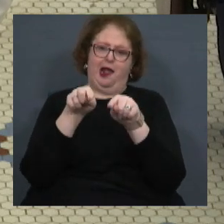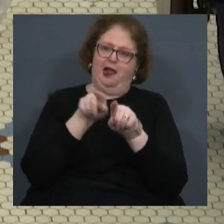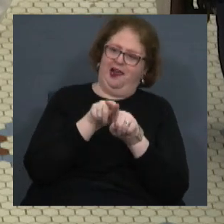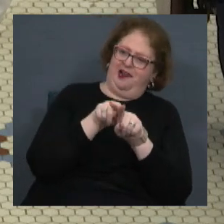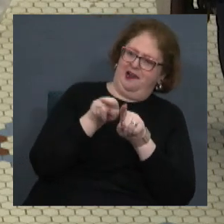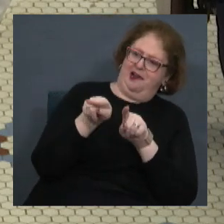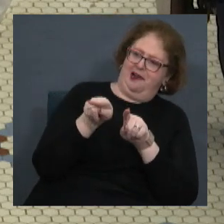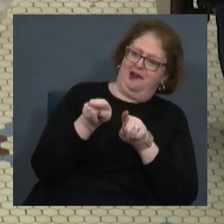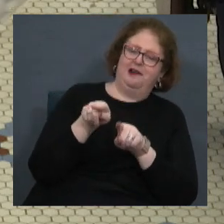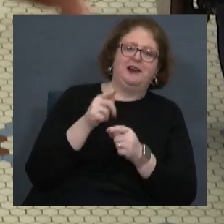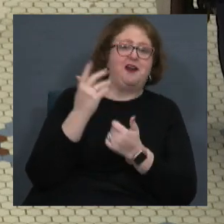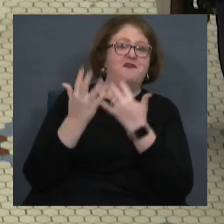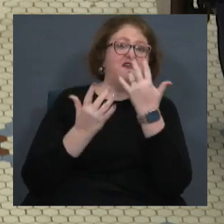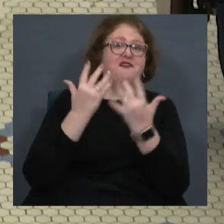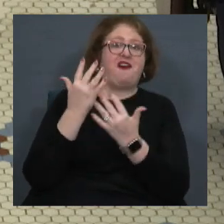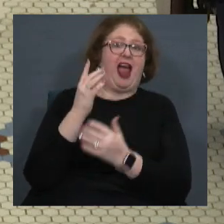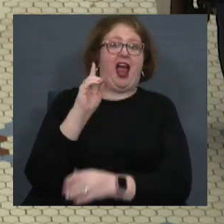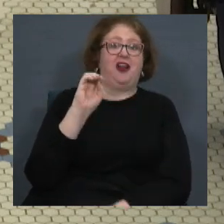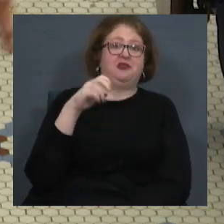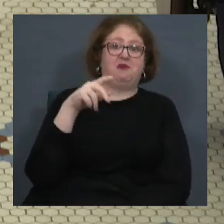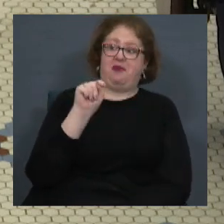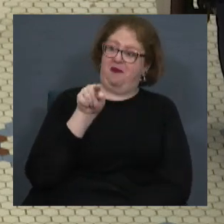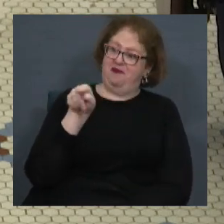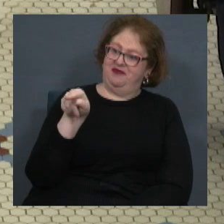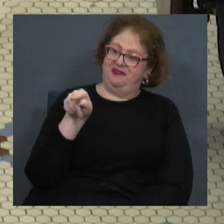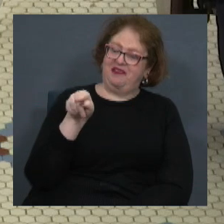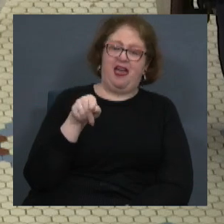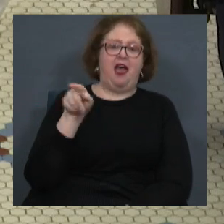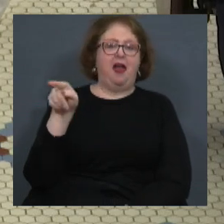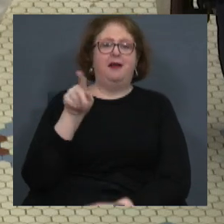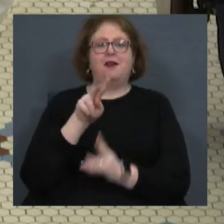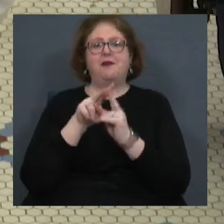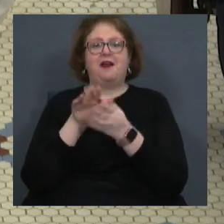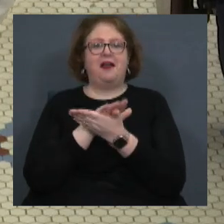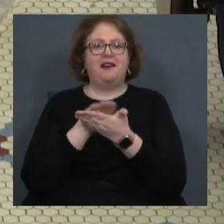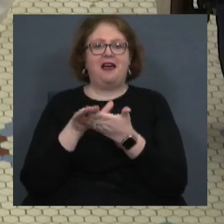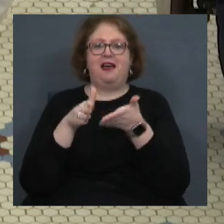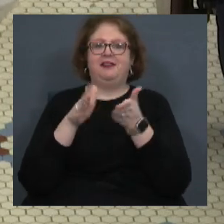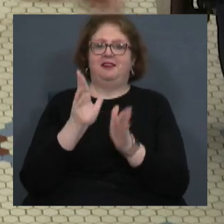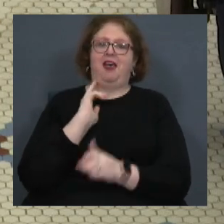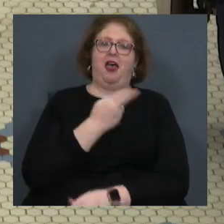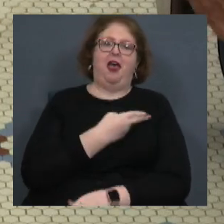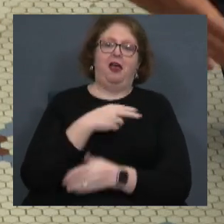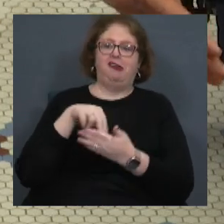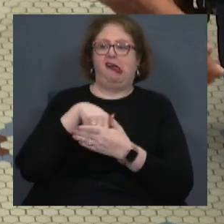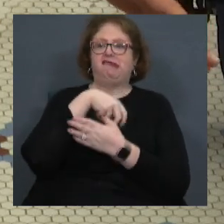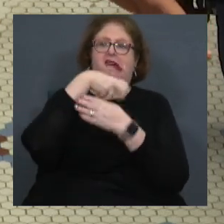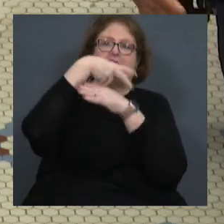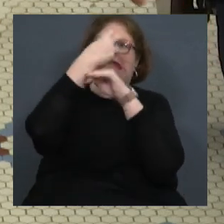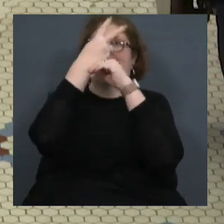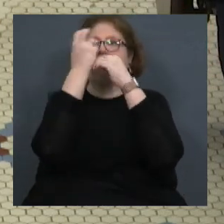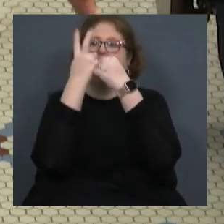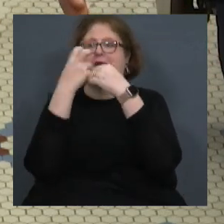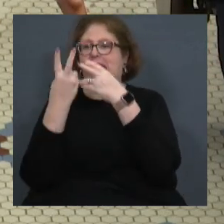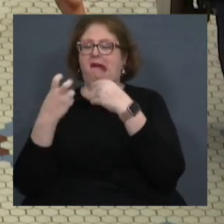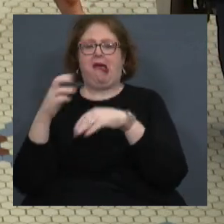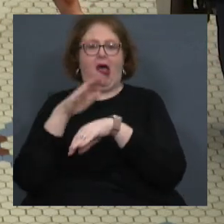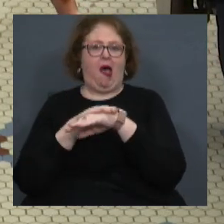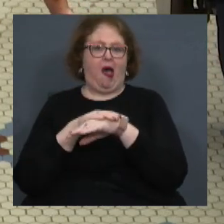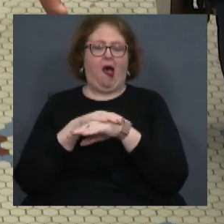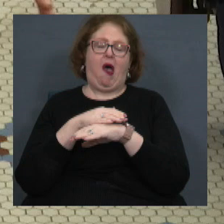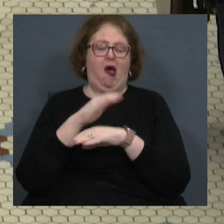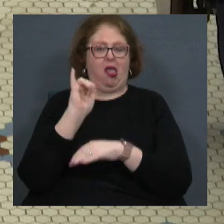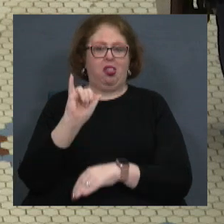Very gracious, let kids crawl on the fire trucks, the same fire department that we have